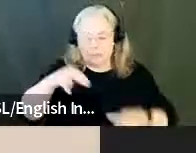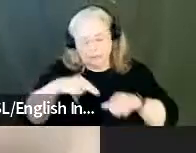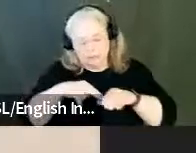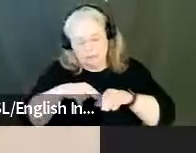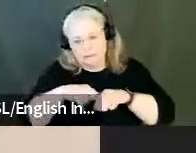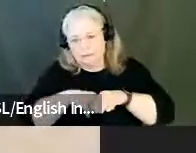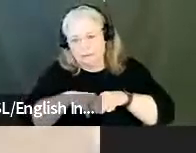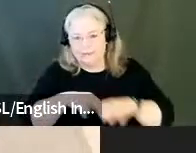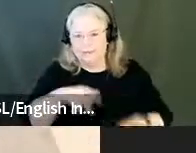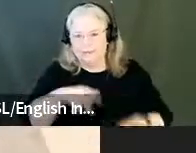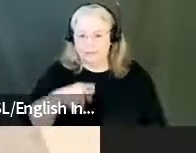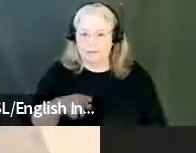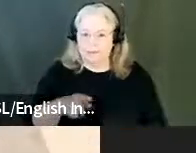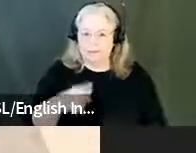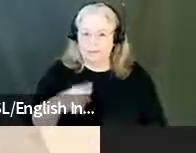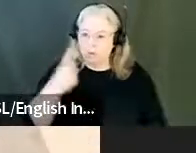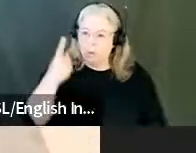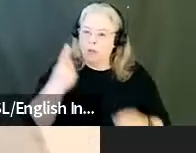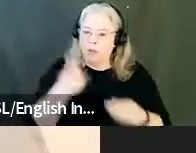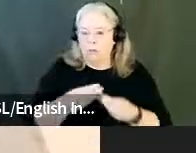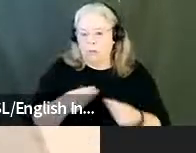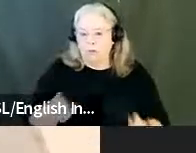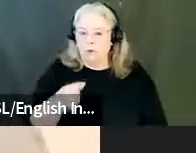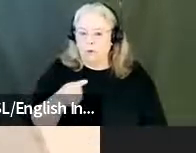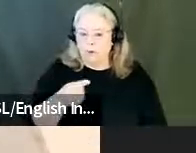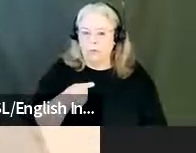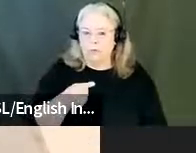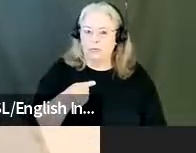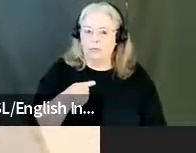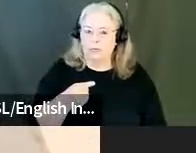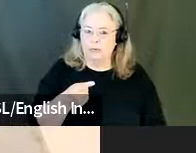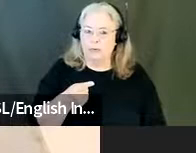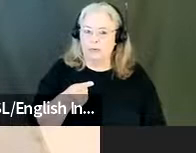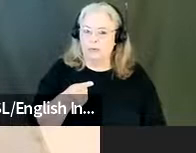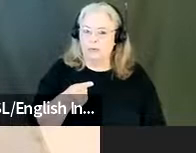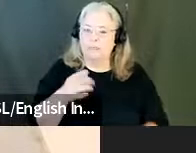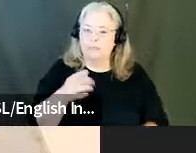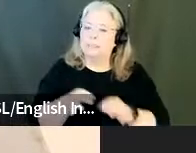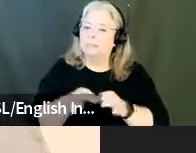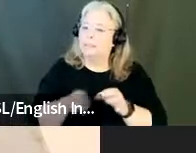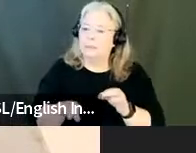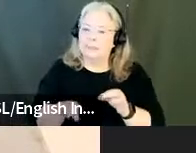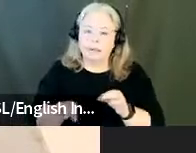one solution. Somebody. So that's just your simple